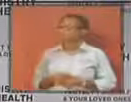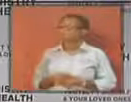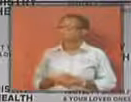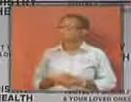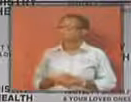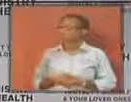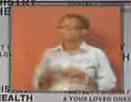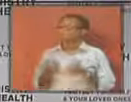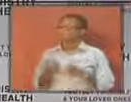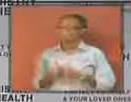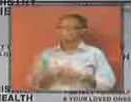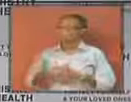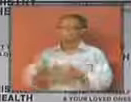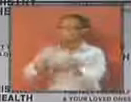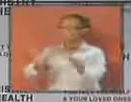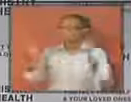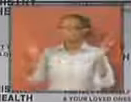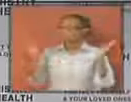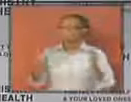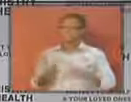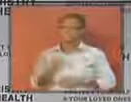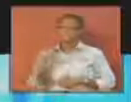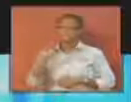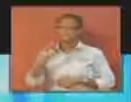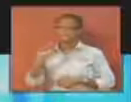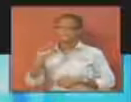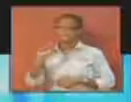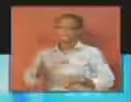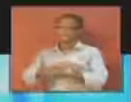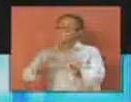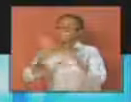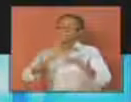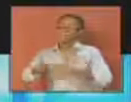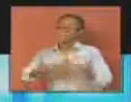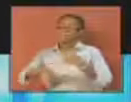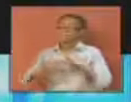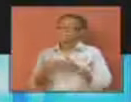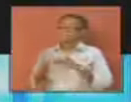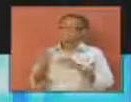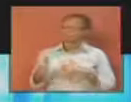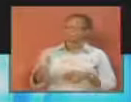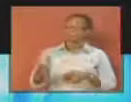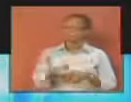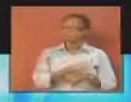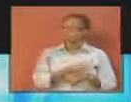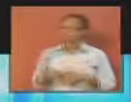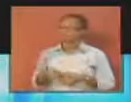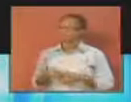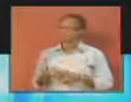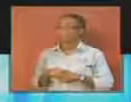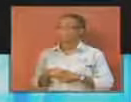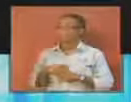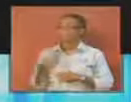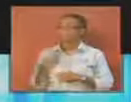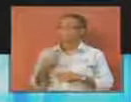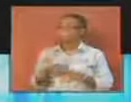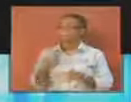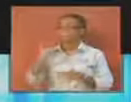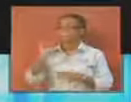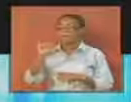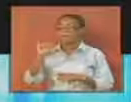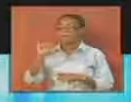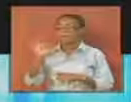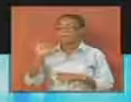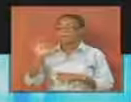Good morning, Ms. Alcantara. Good morning to everyone on the panel. Whitfield Turner from I-95.5. My first question would